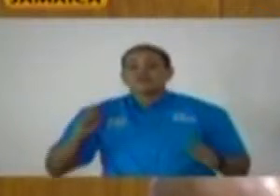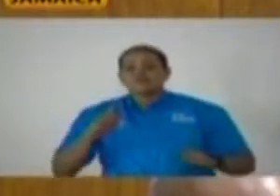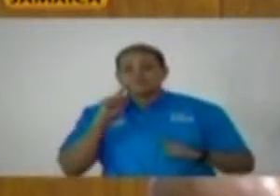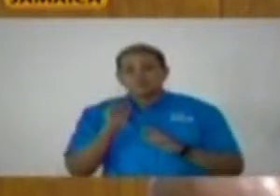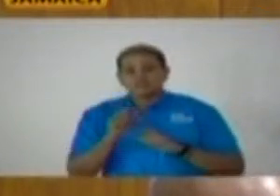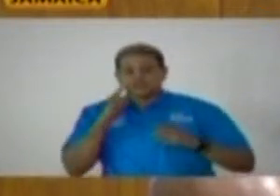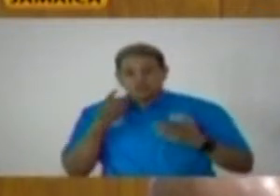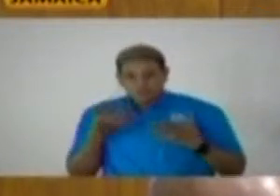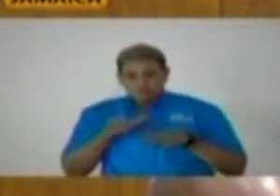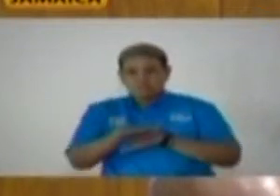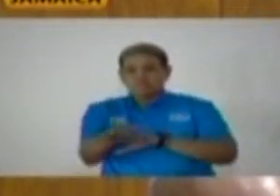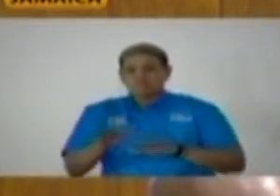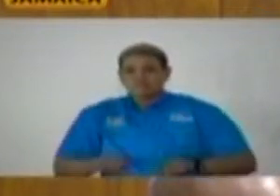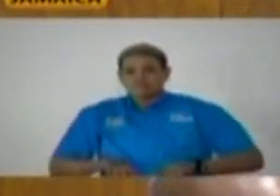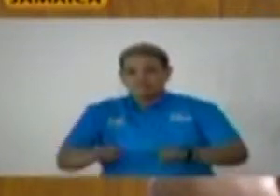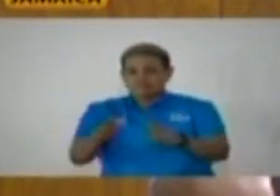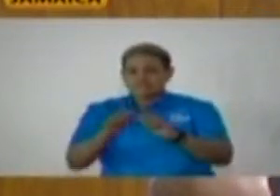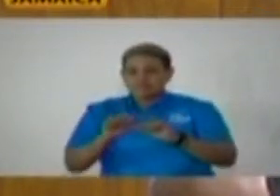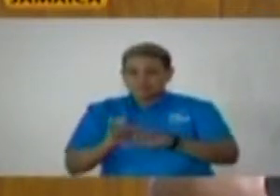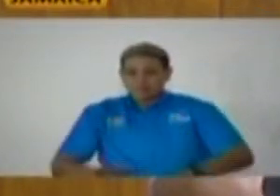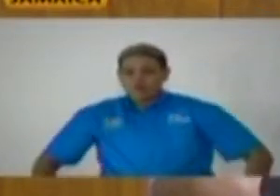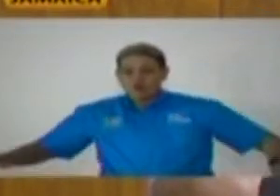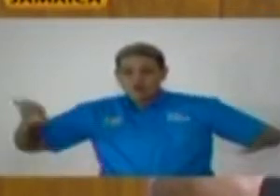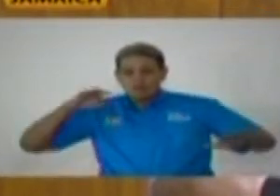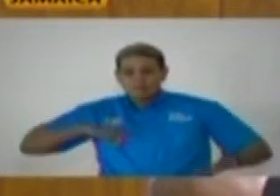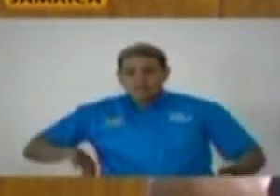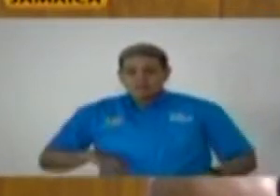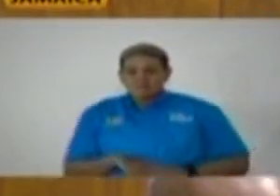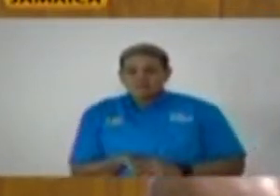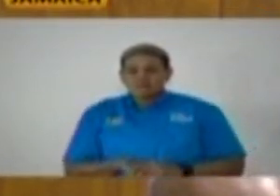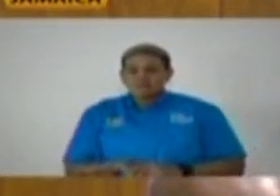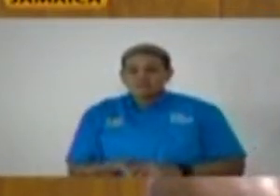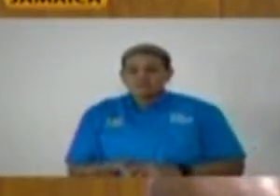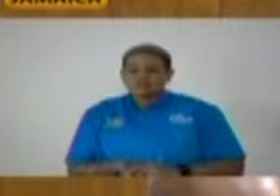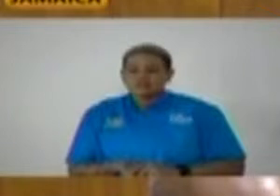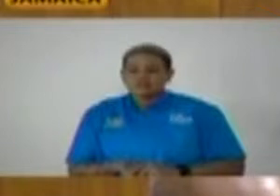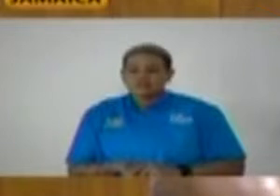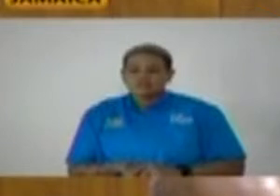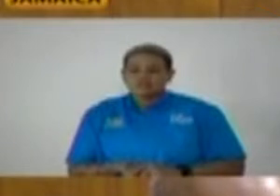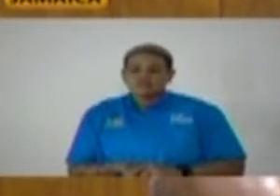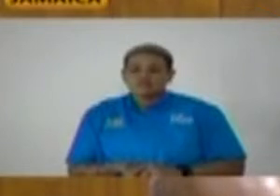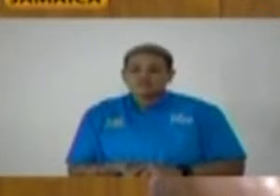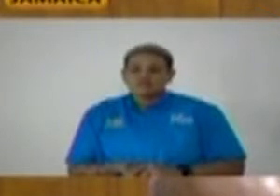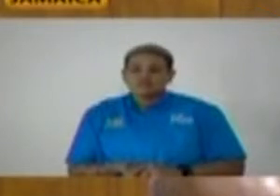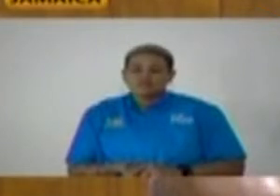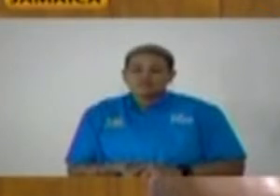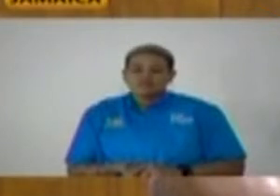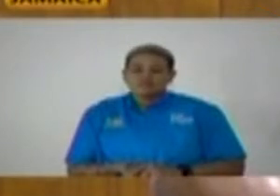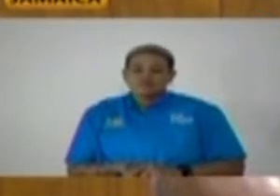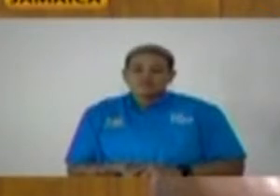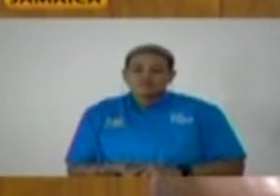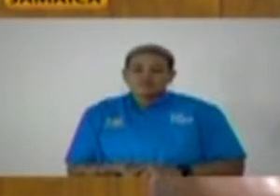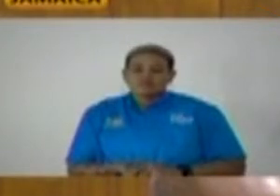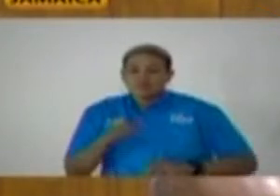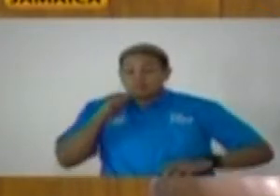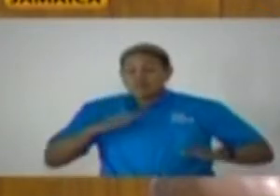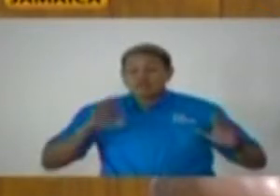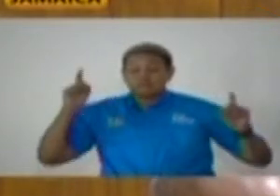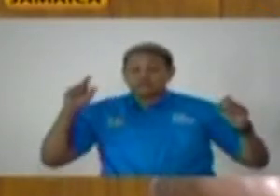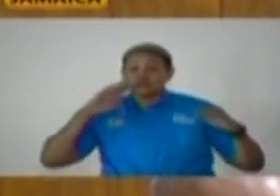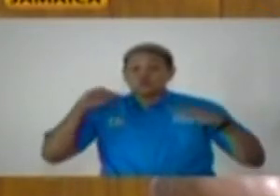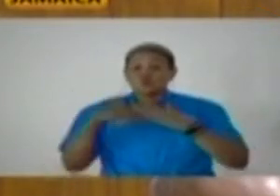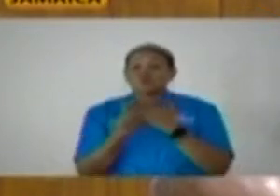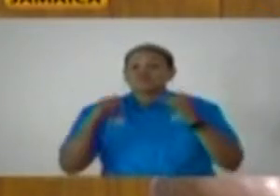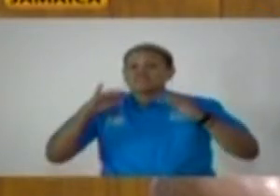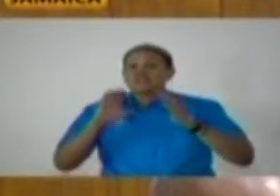it mainstream in our educational system. The elitist approach to education, which is not going to help. Madam Speaker, the new standards